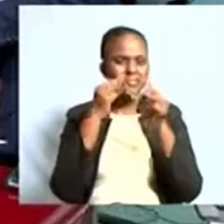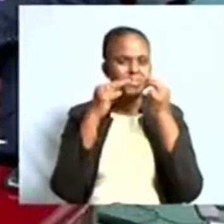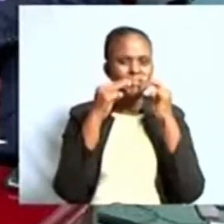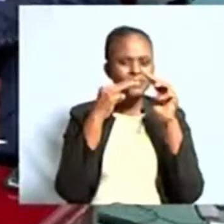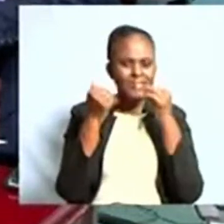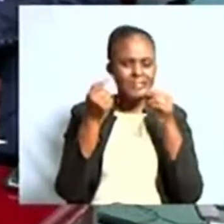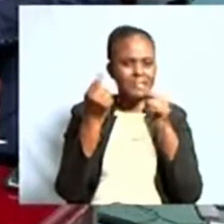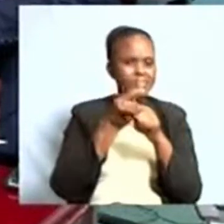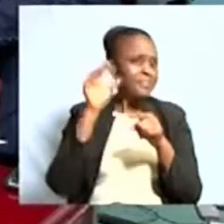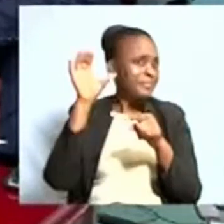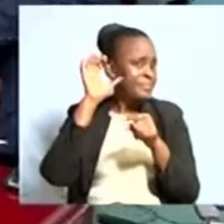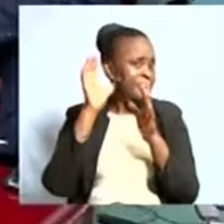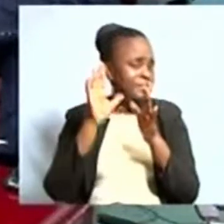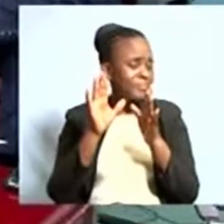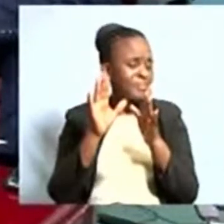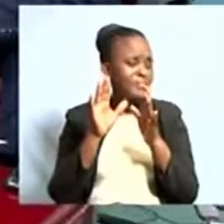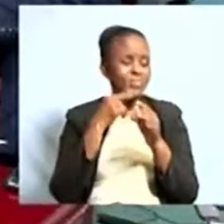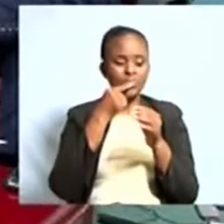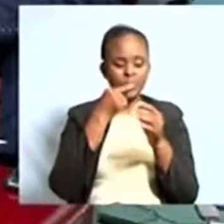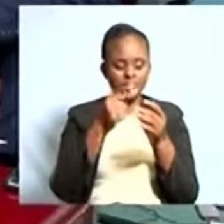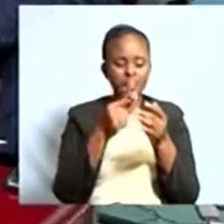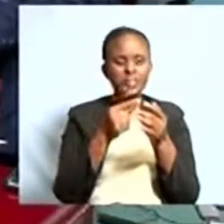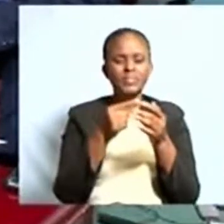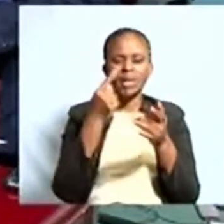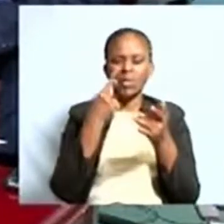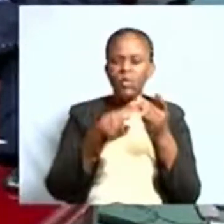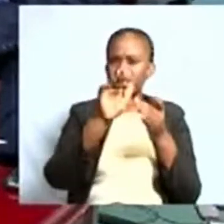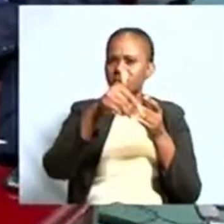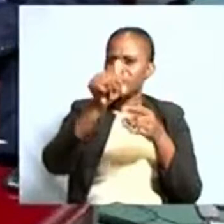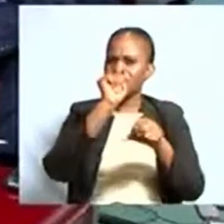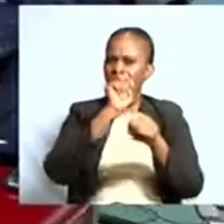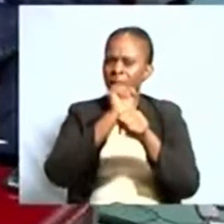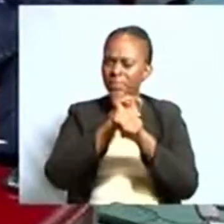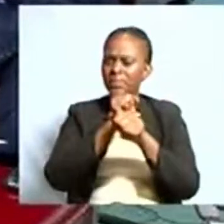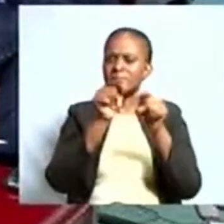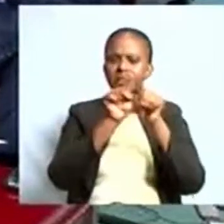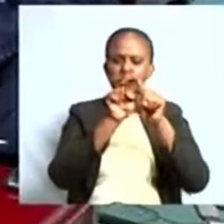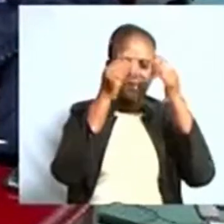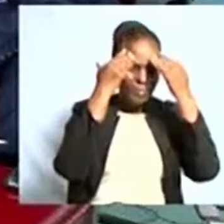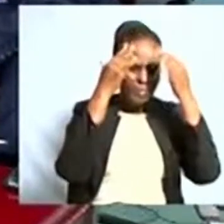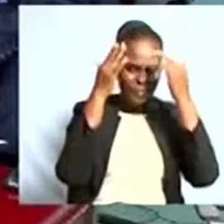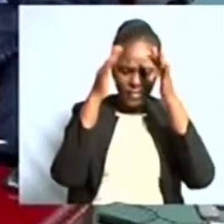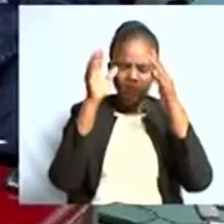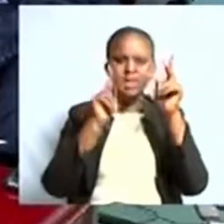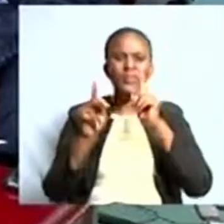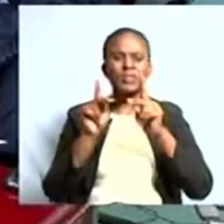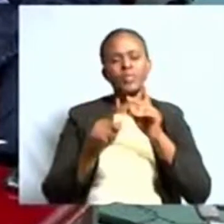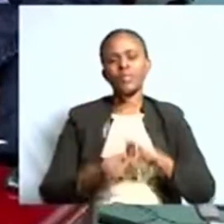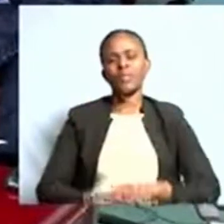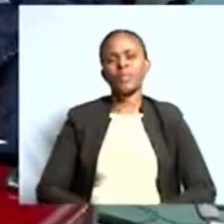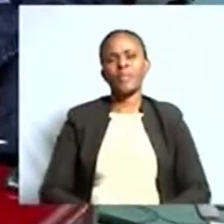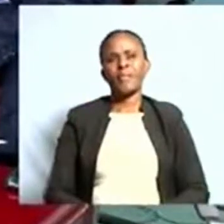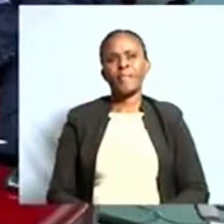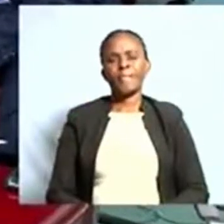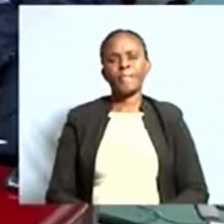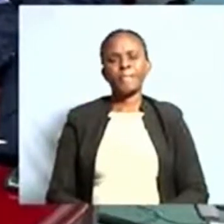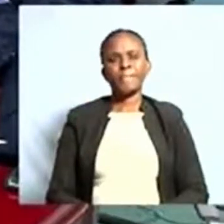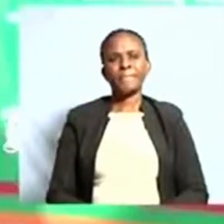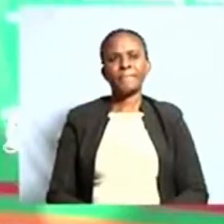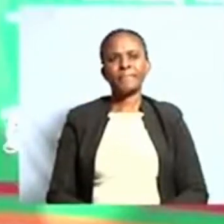from our listener or viewer here who writes and says, what are you doing in order to sensitize the public? What are we